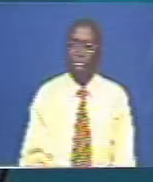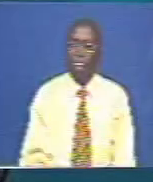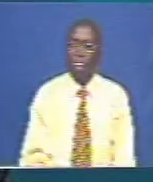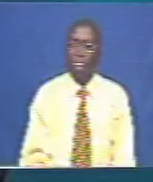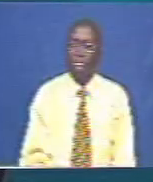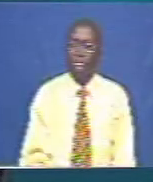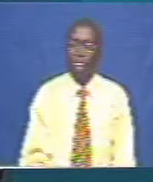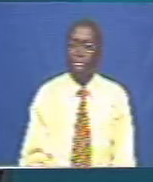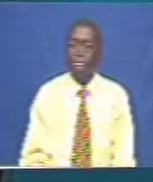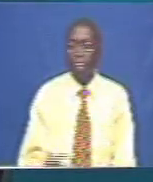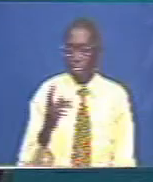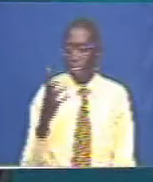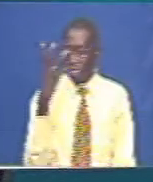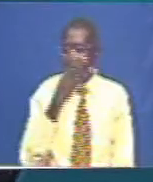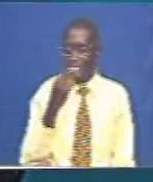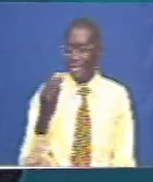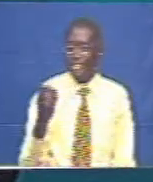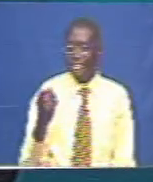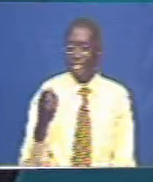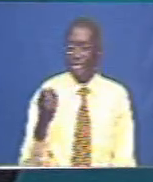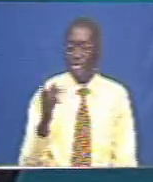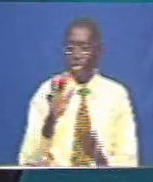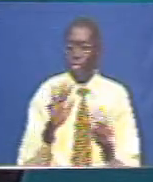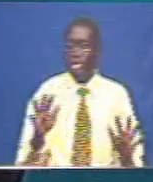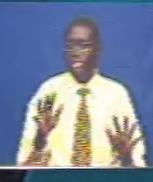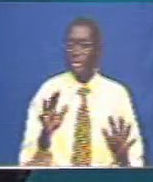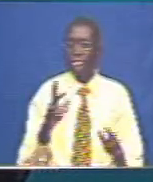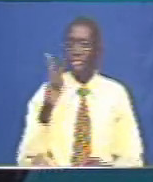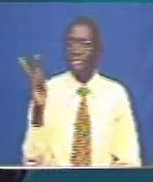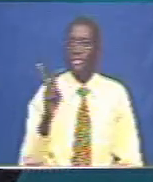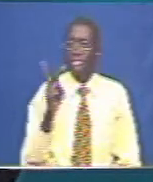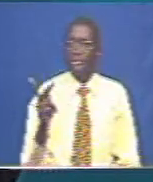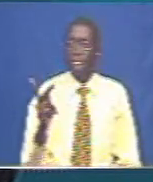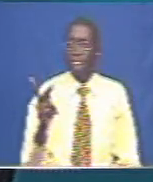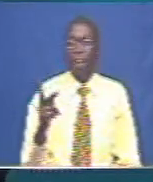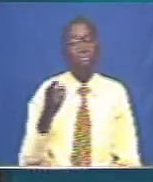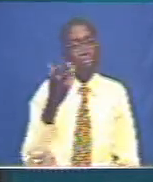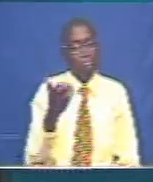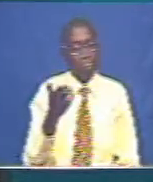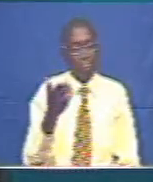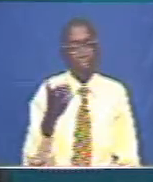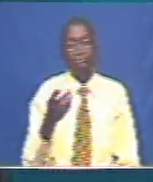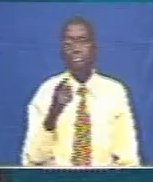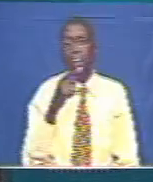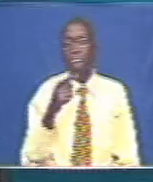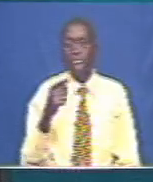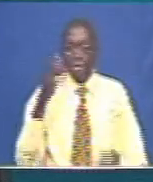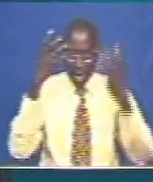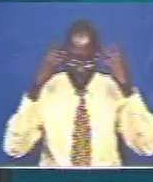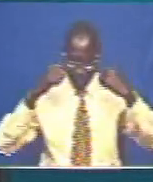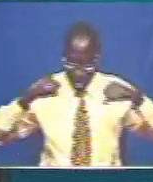beauty and the serene of our nation, Kenya. Of course, they're highlighting Buffalo